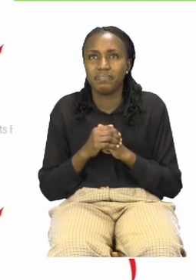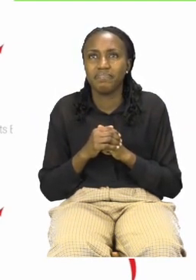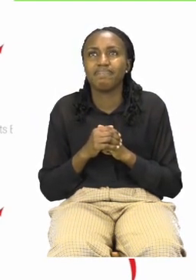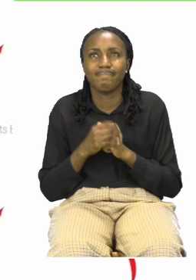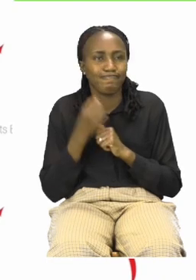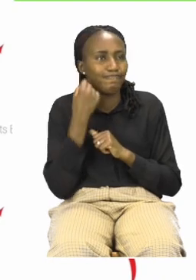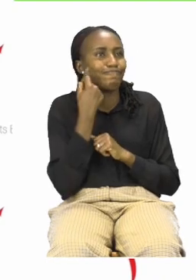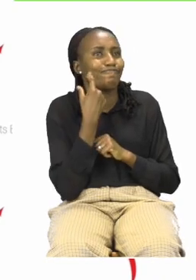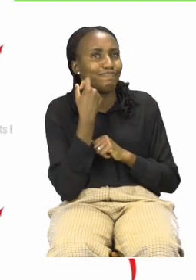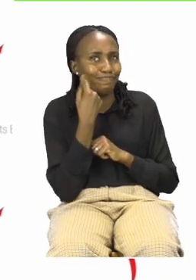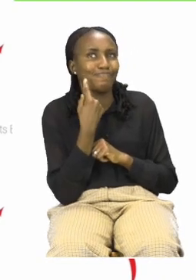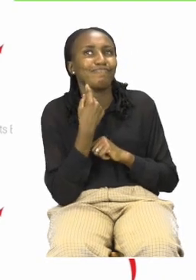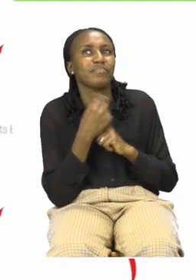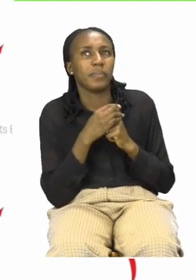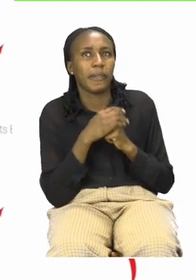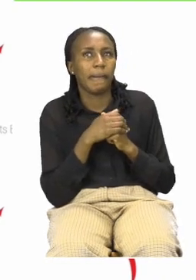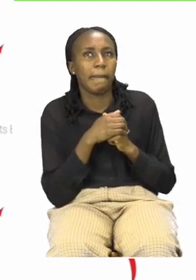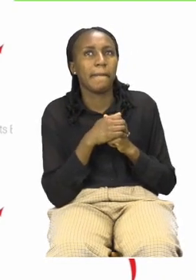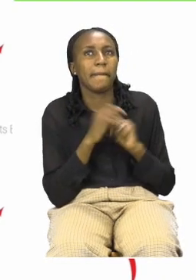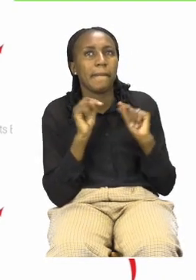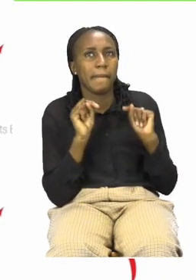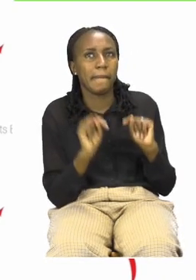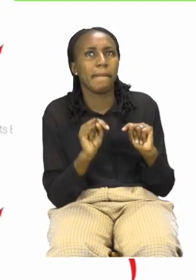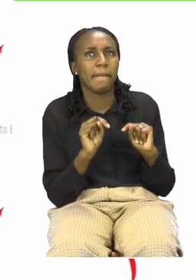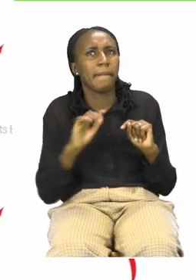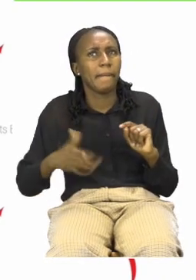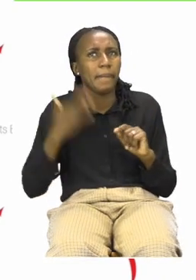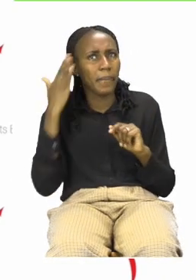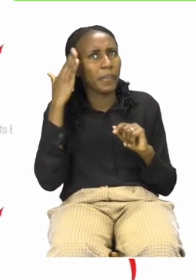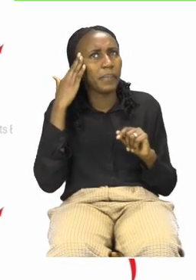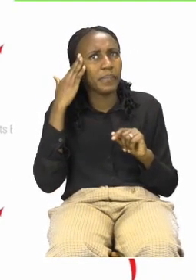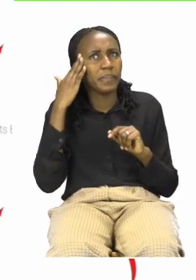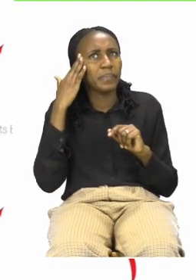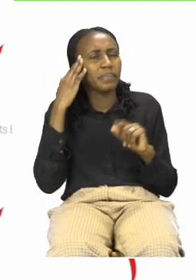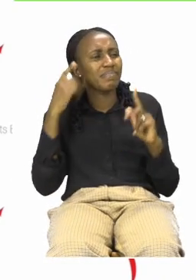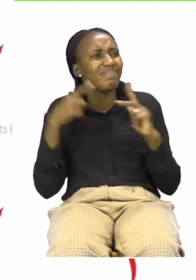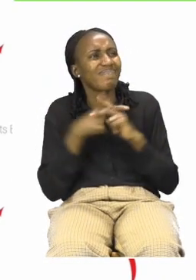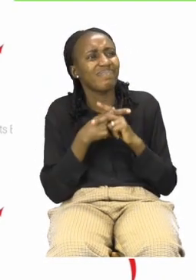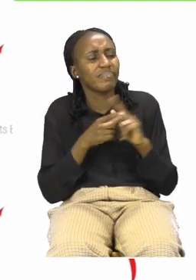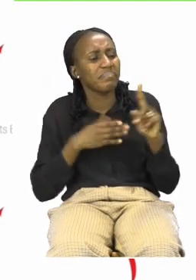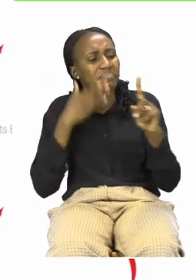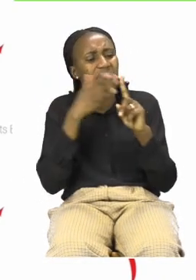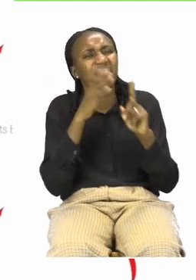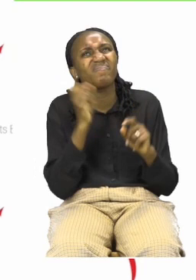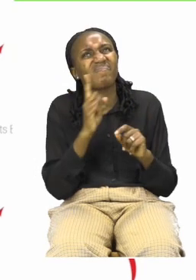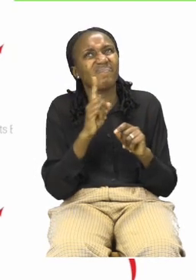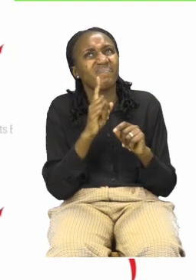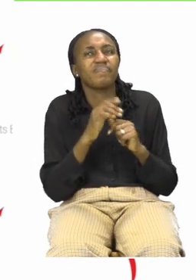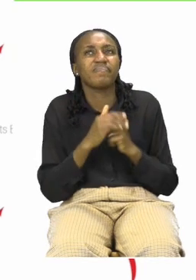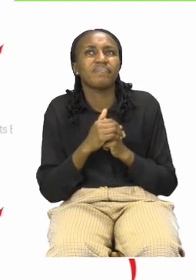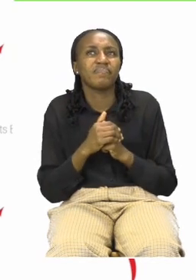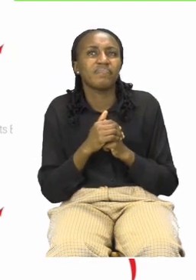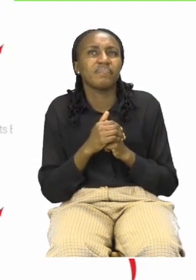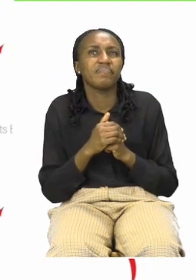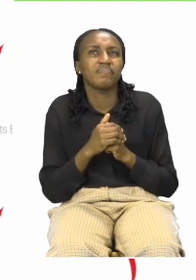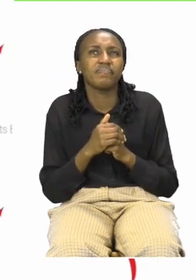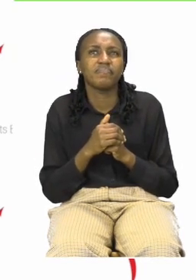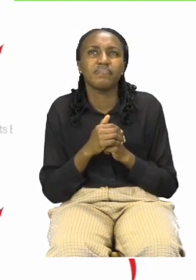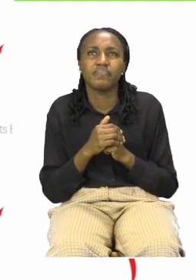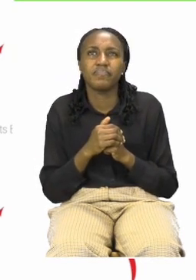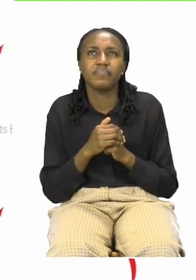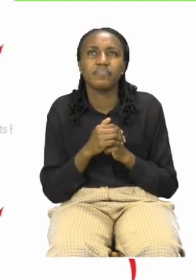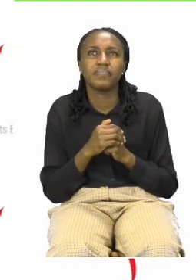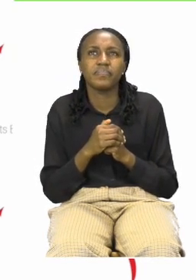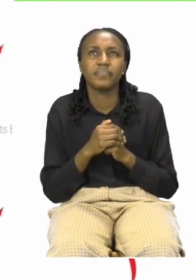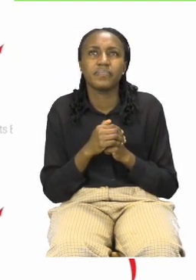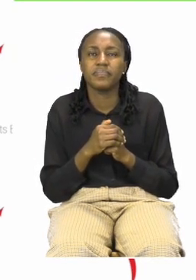course, I would like to know what are the current happenings of the code, what has the Golf Federation